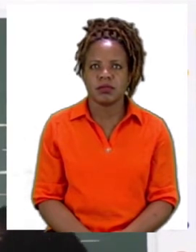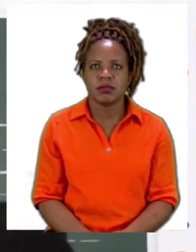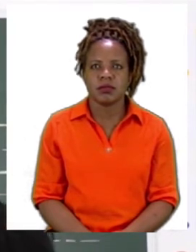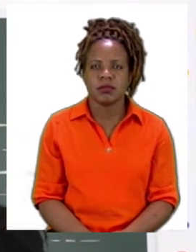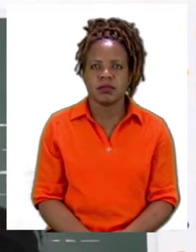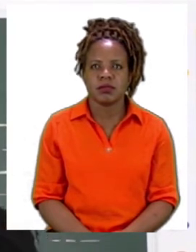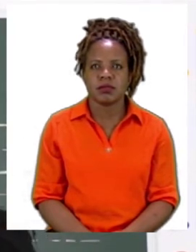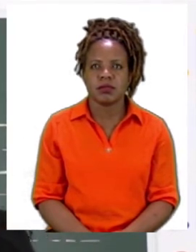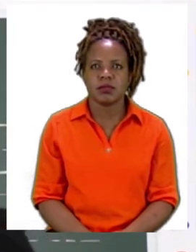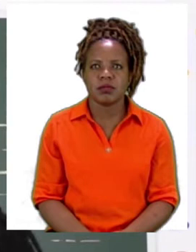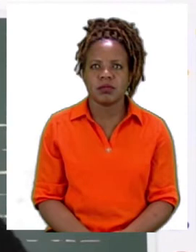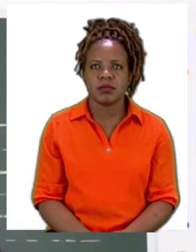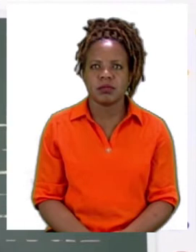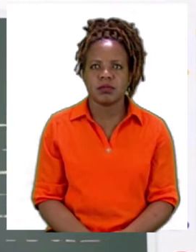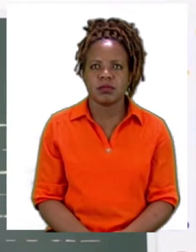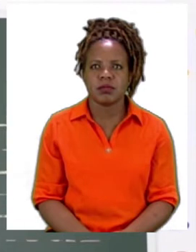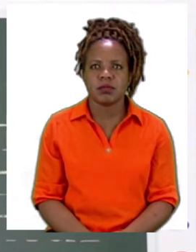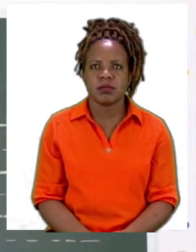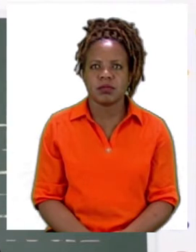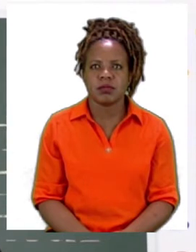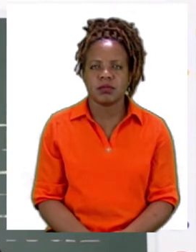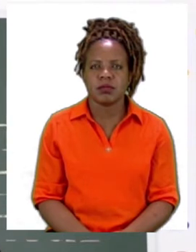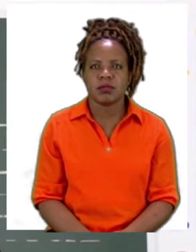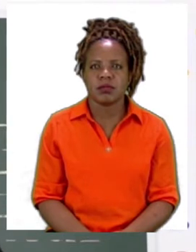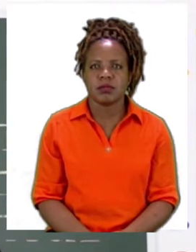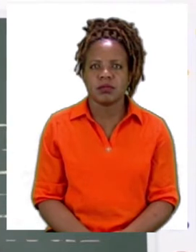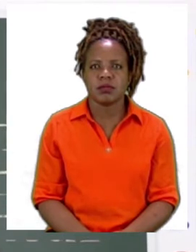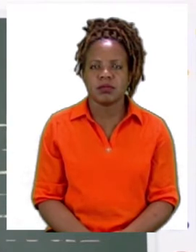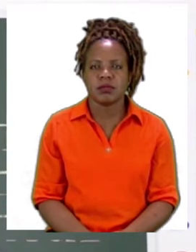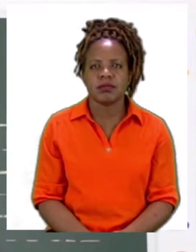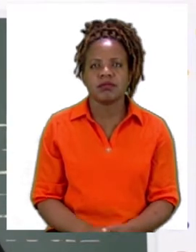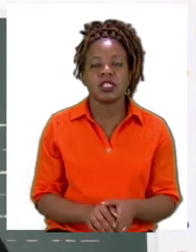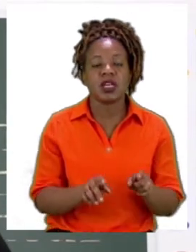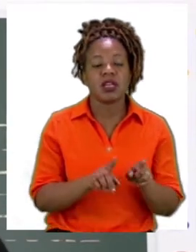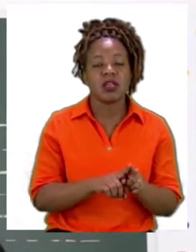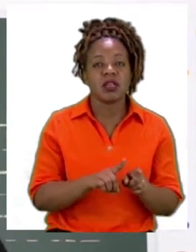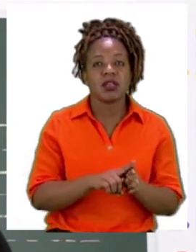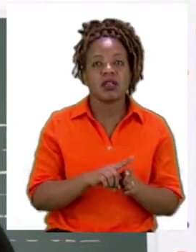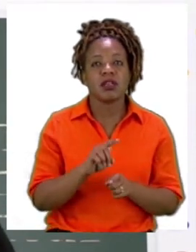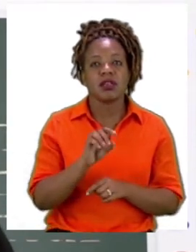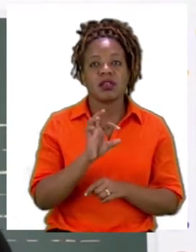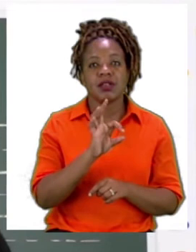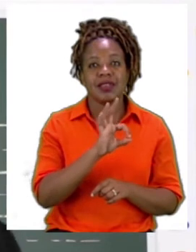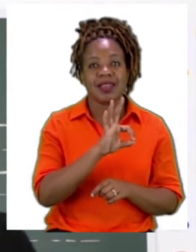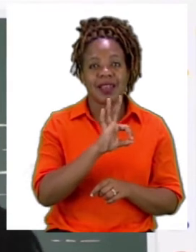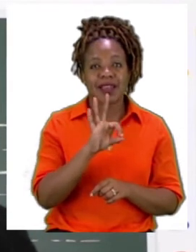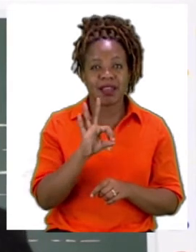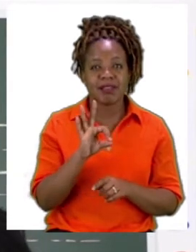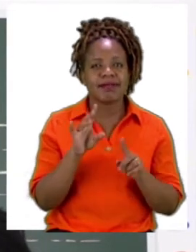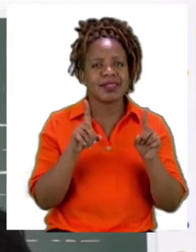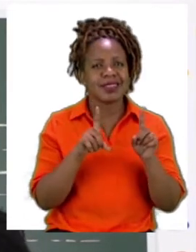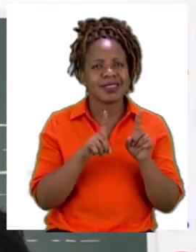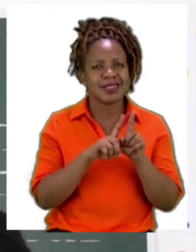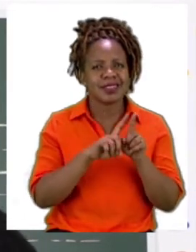Make sure that every letter that touches the top line, boys and girls, is actually meant to touch the top line. And